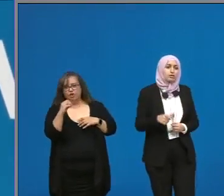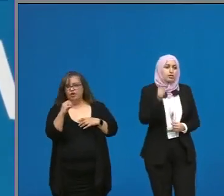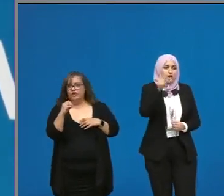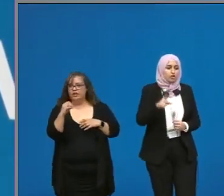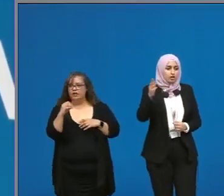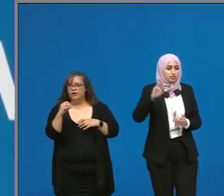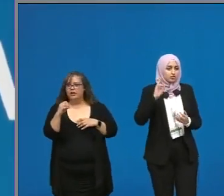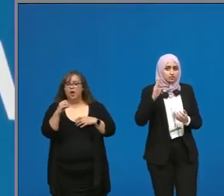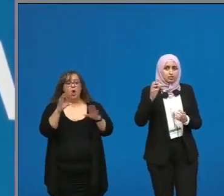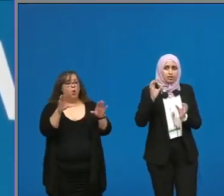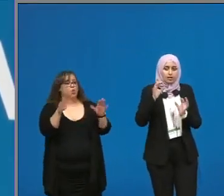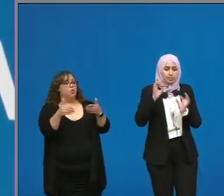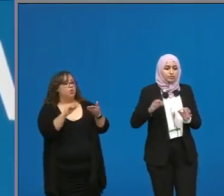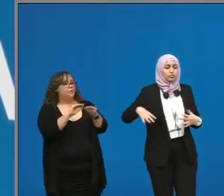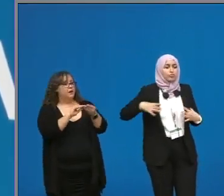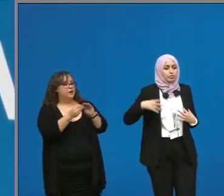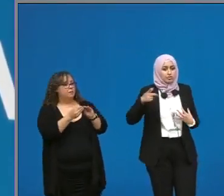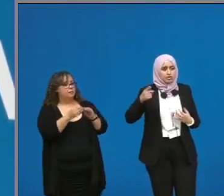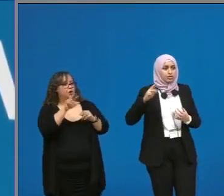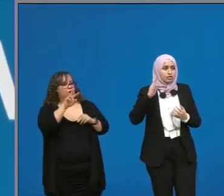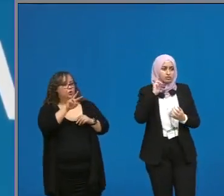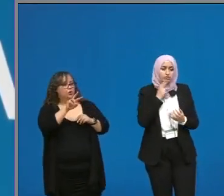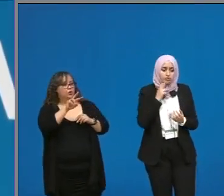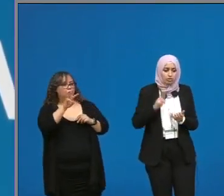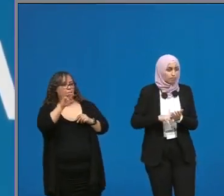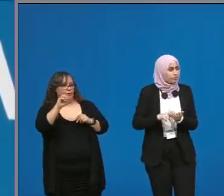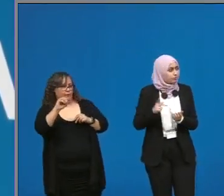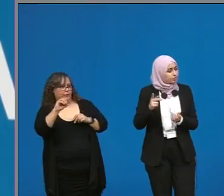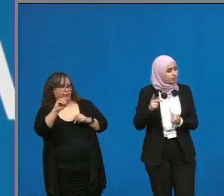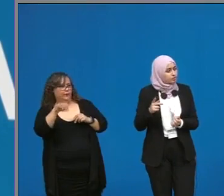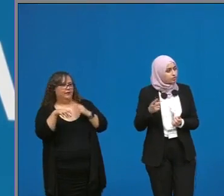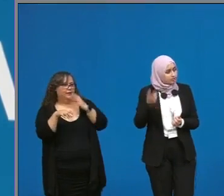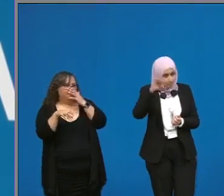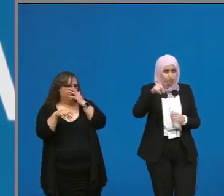230. Okay, so see you all tomorrow.